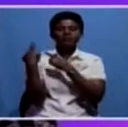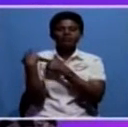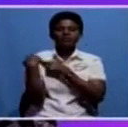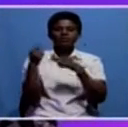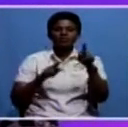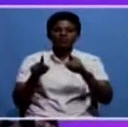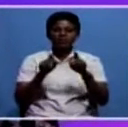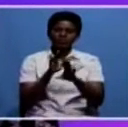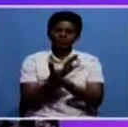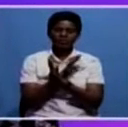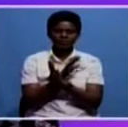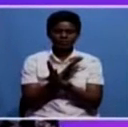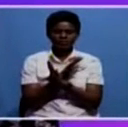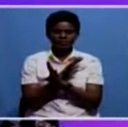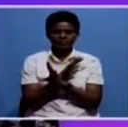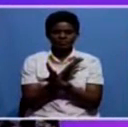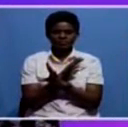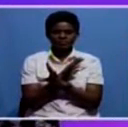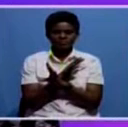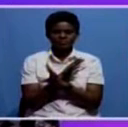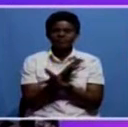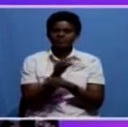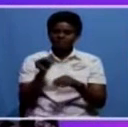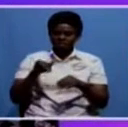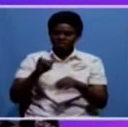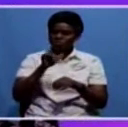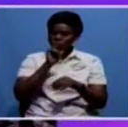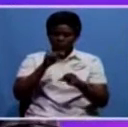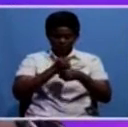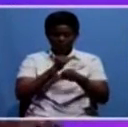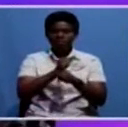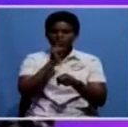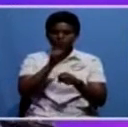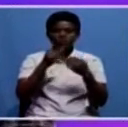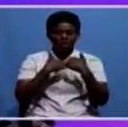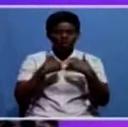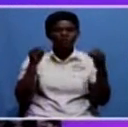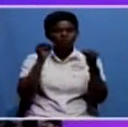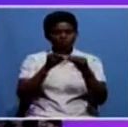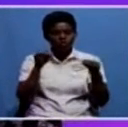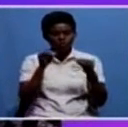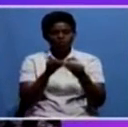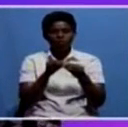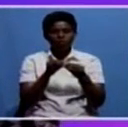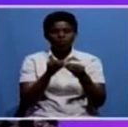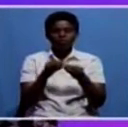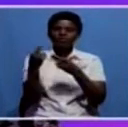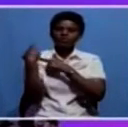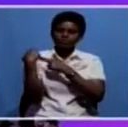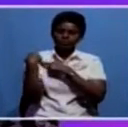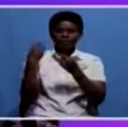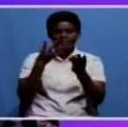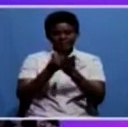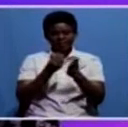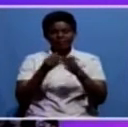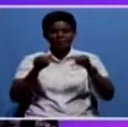or the people of Zambia, as aspirations to ensure that there's monitoring of financial flows